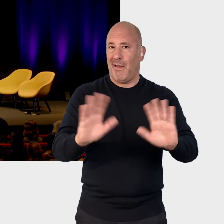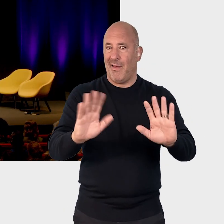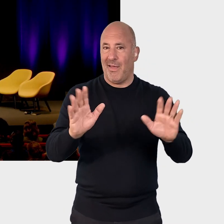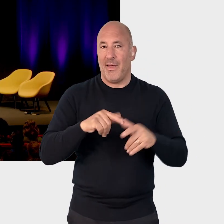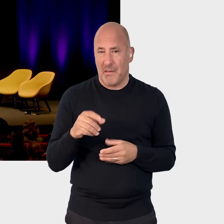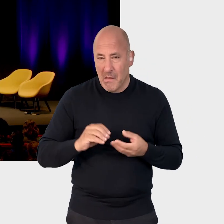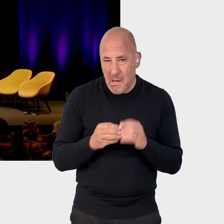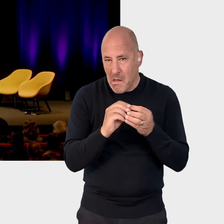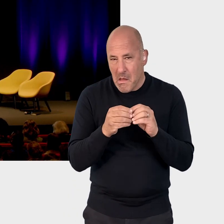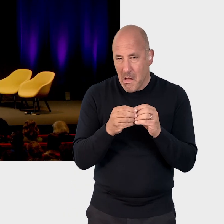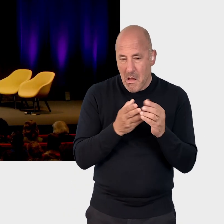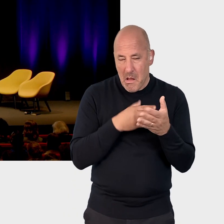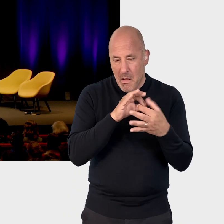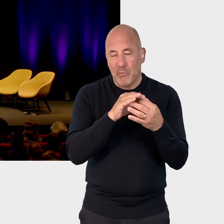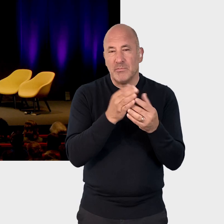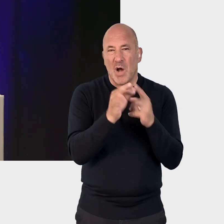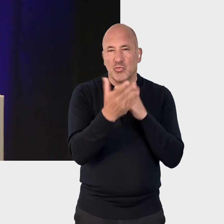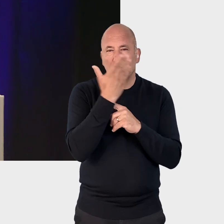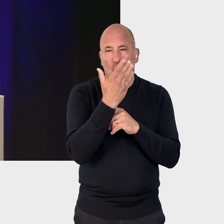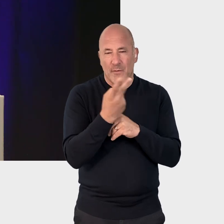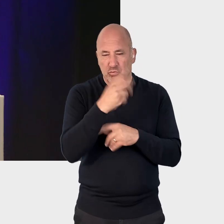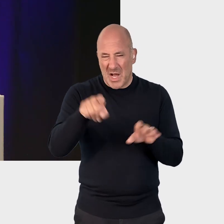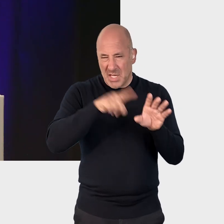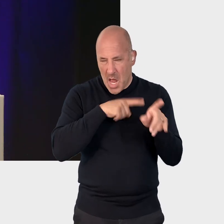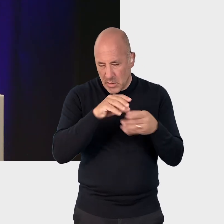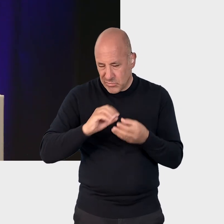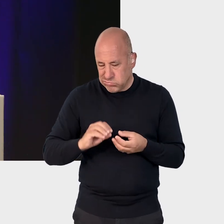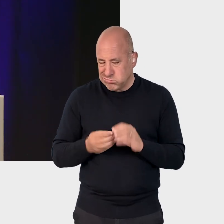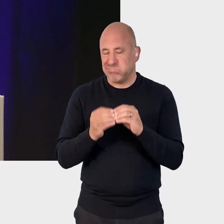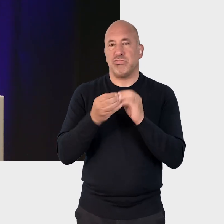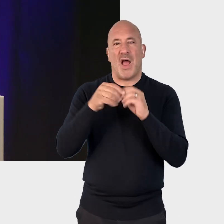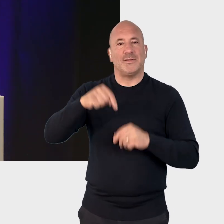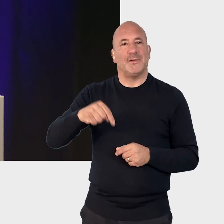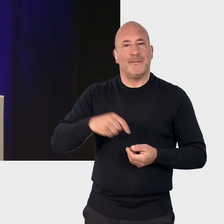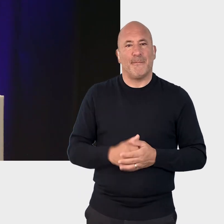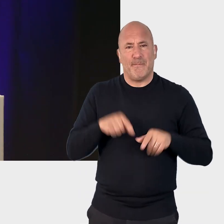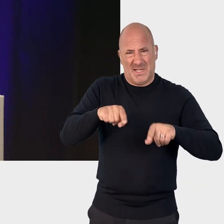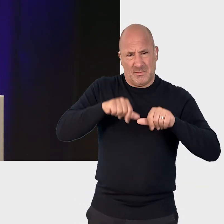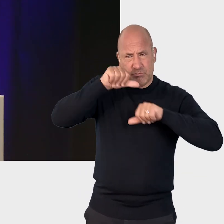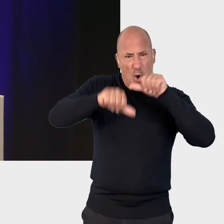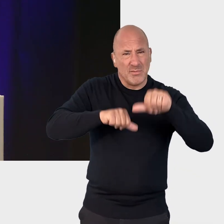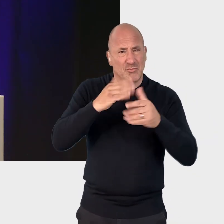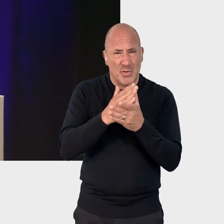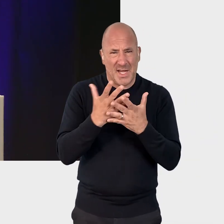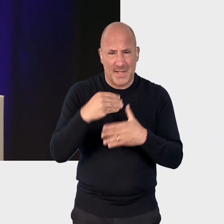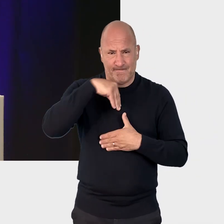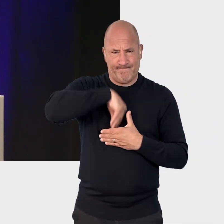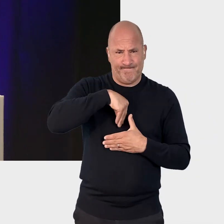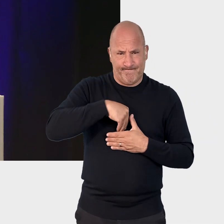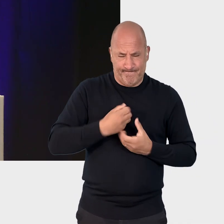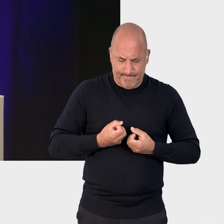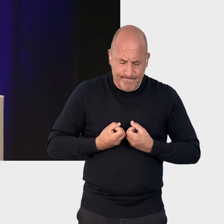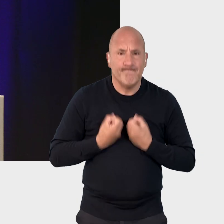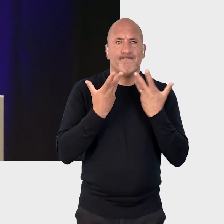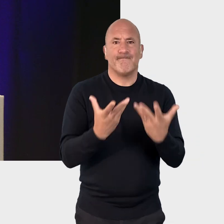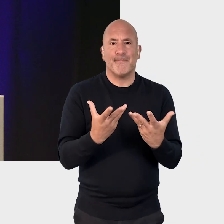non-verbal physical theatre practice that has been developed through working in special schools for over 20 years. This collaborative process